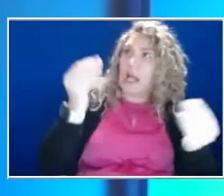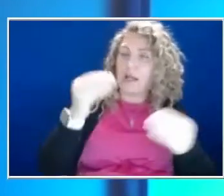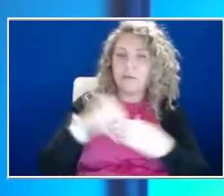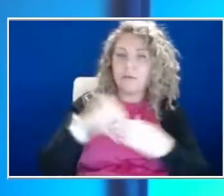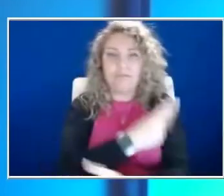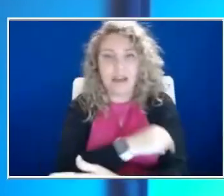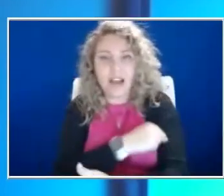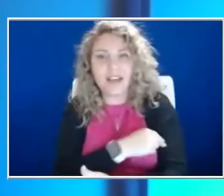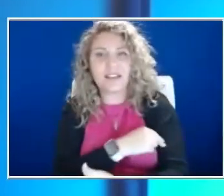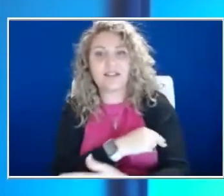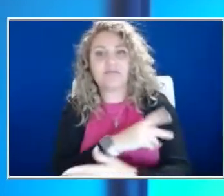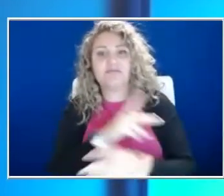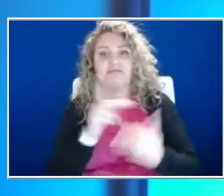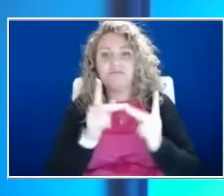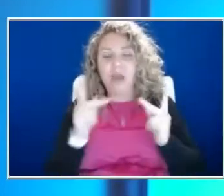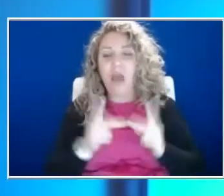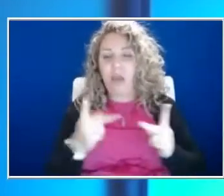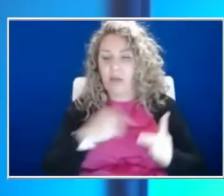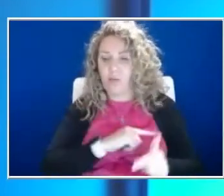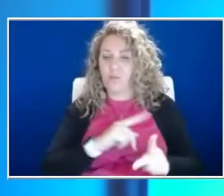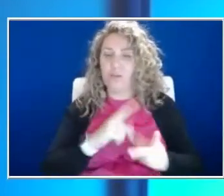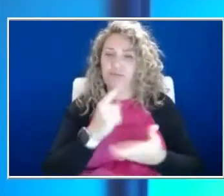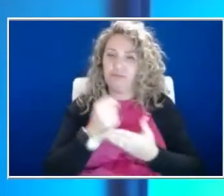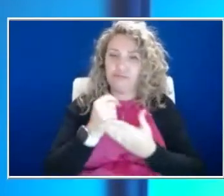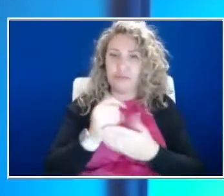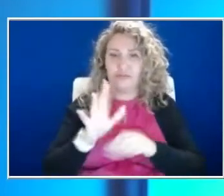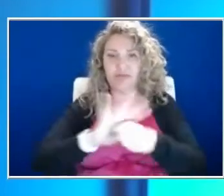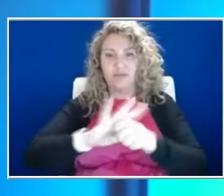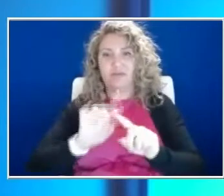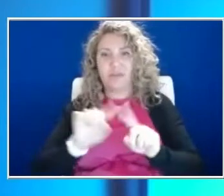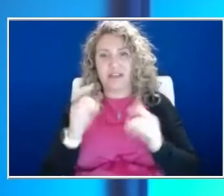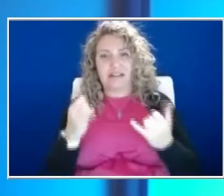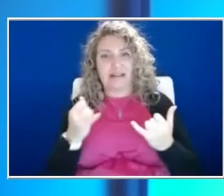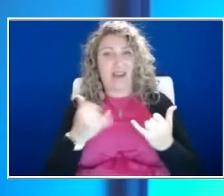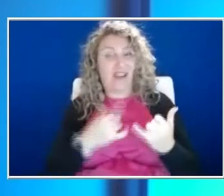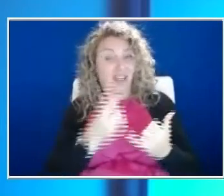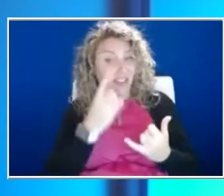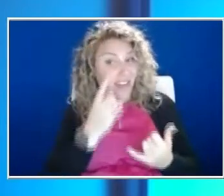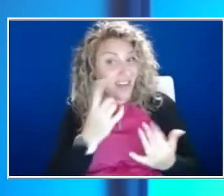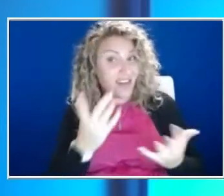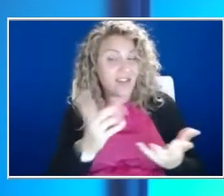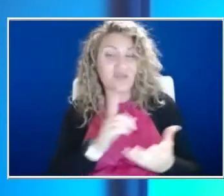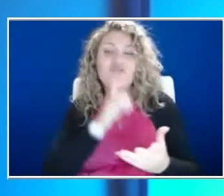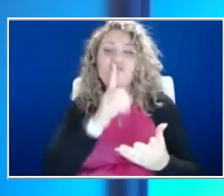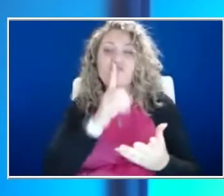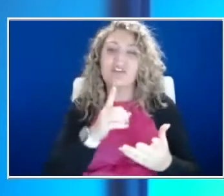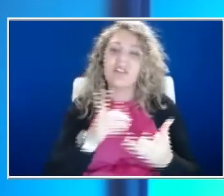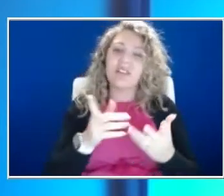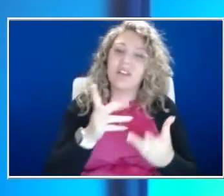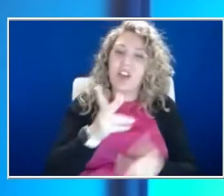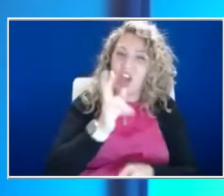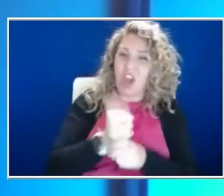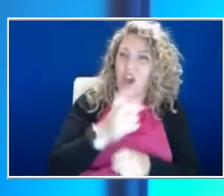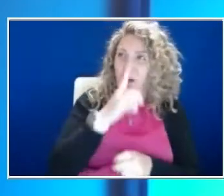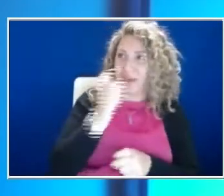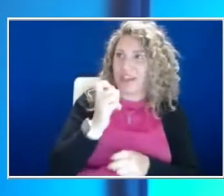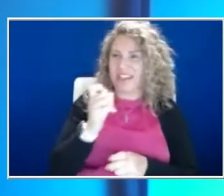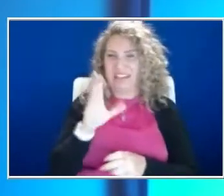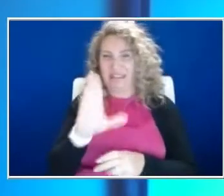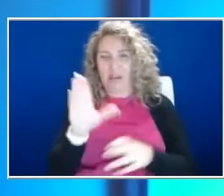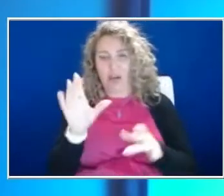where we were treating COVID. But now I really think it's a little bit in part because they got out of the routine,